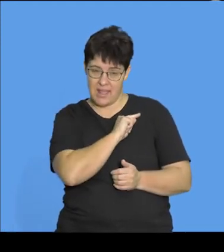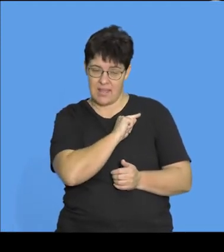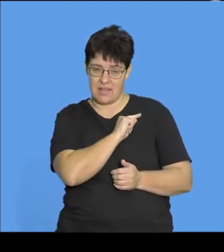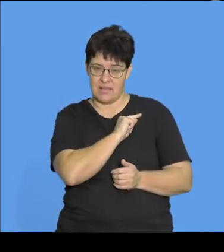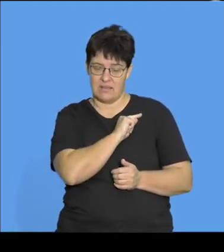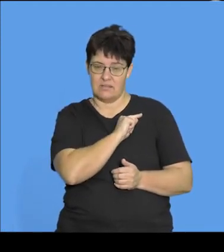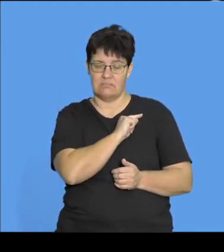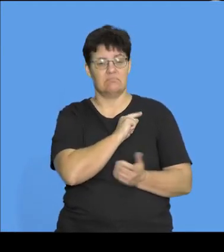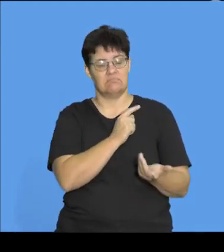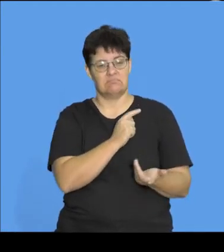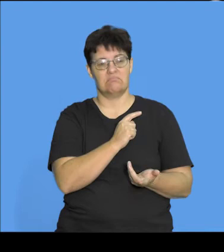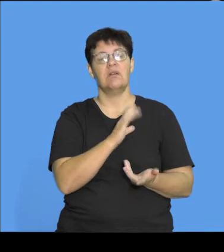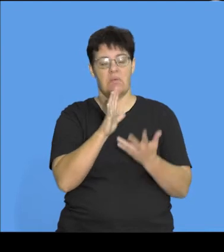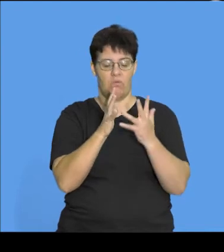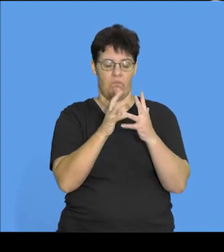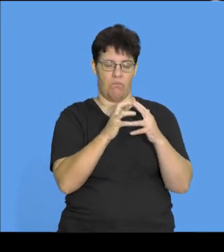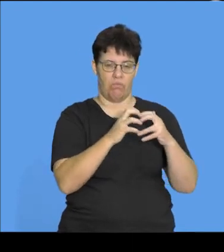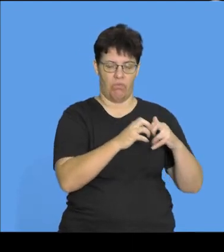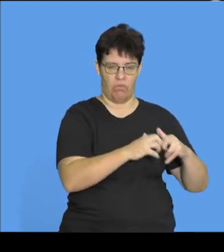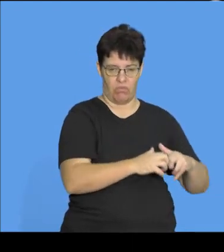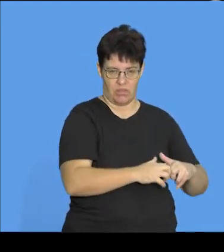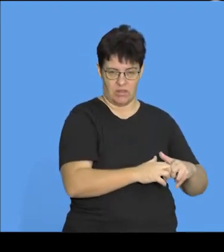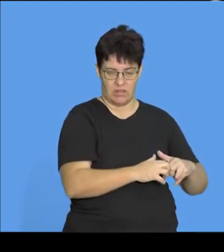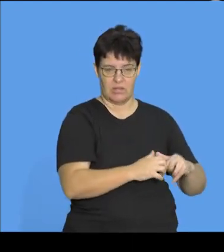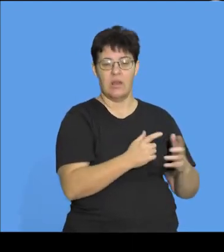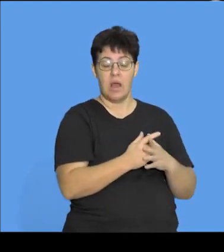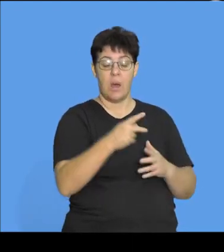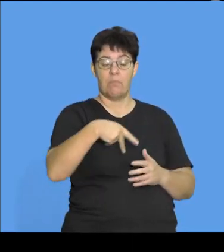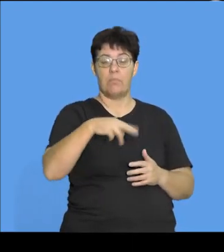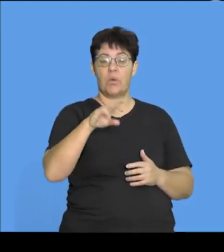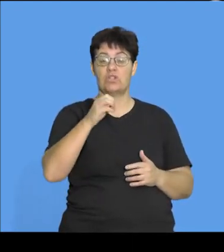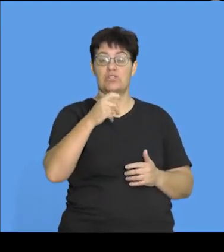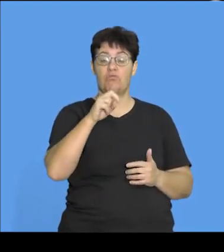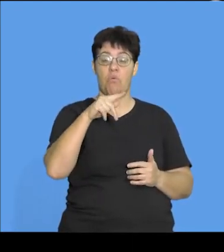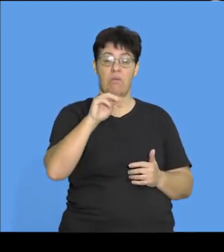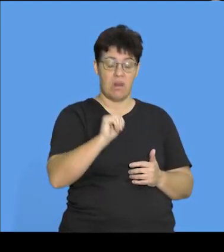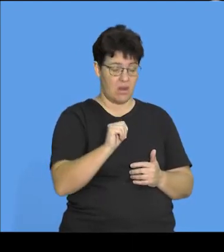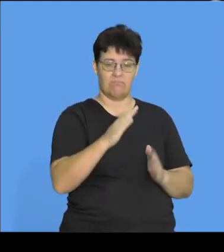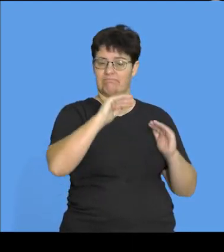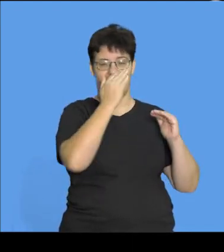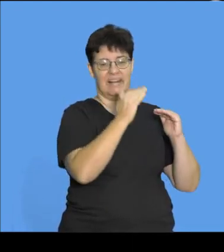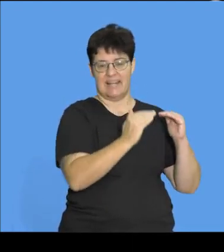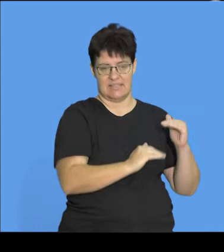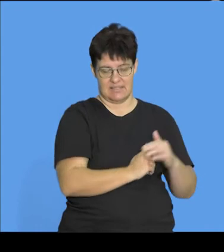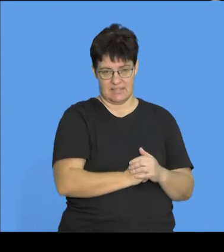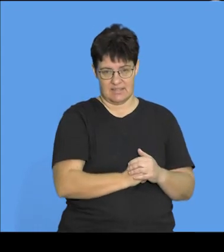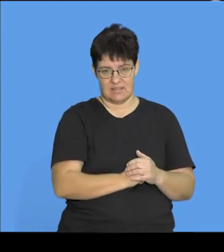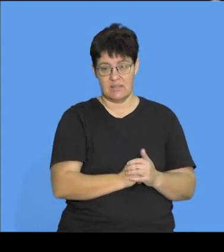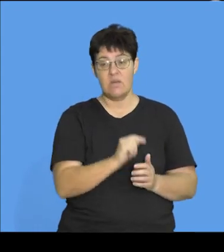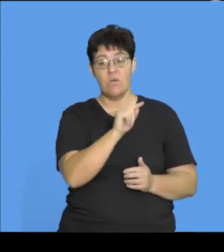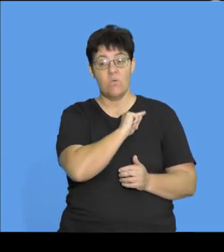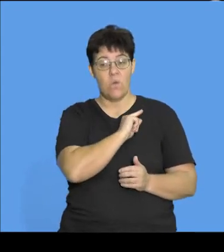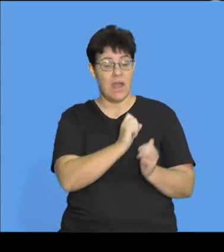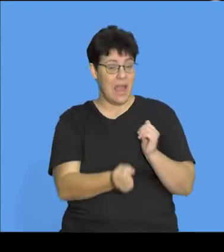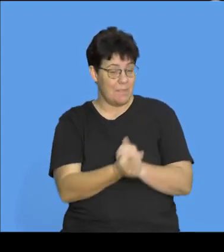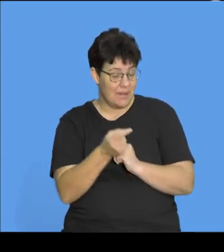corpus luteum degenerating and a decrease in the level of progesterone. So the reason why the menstrual phase occurs is